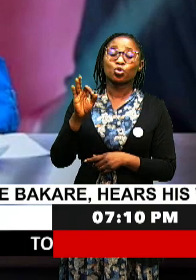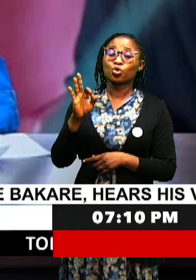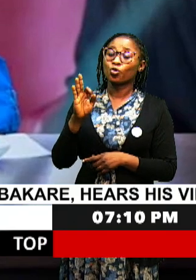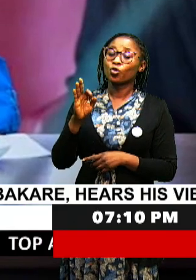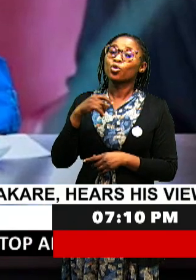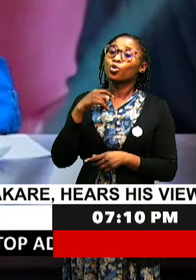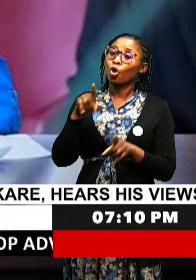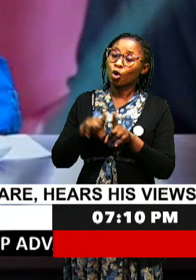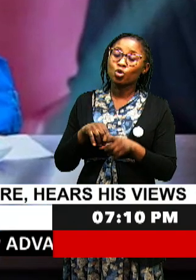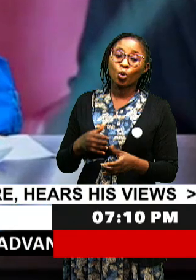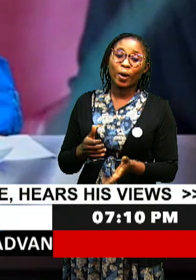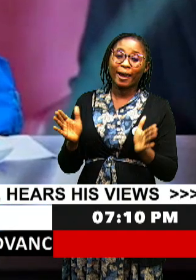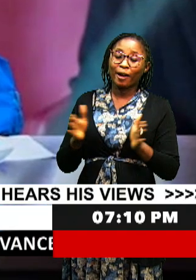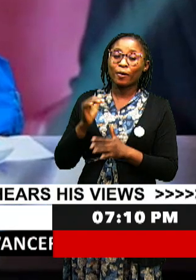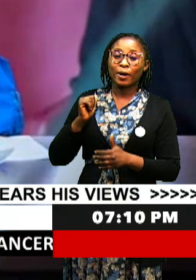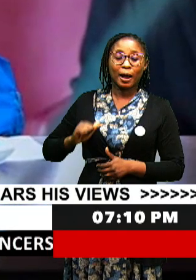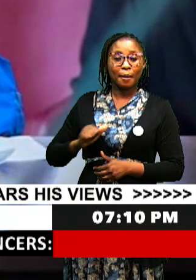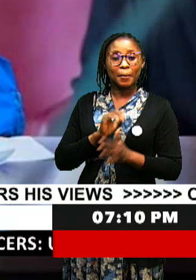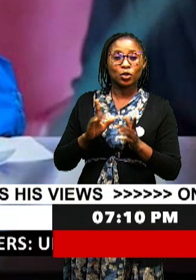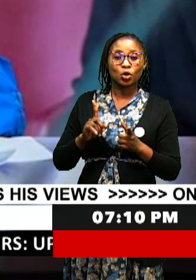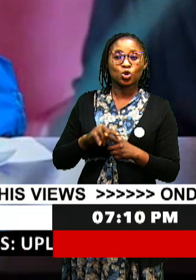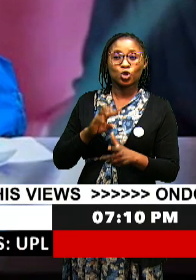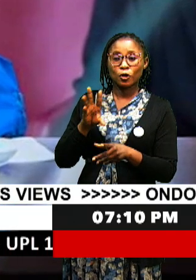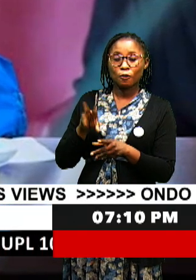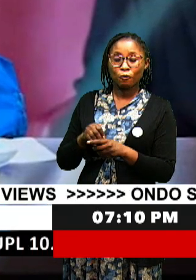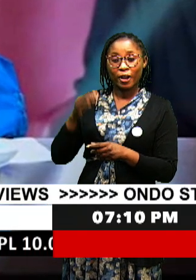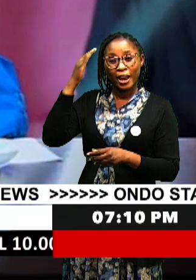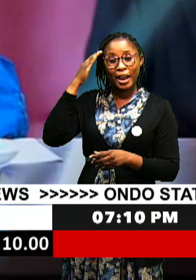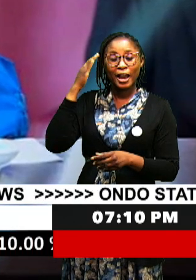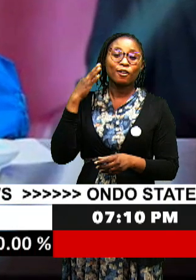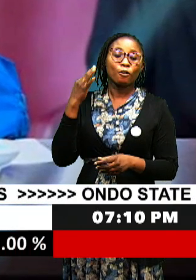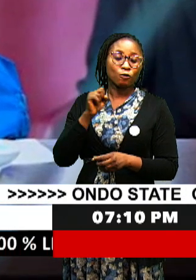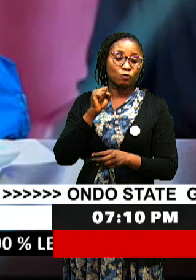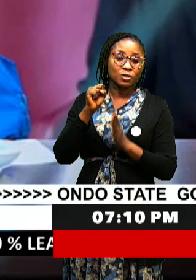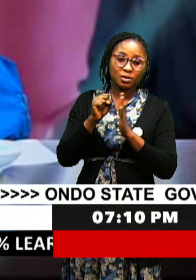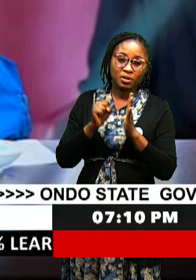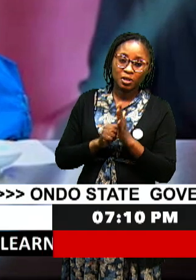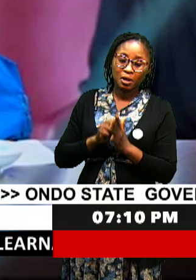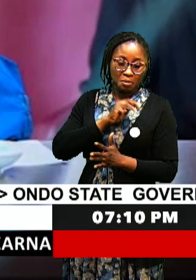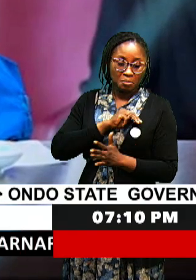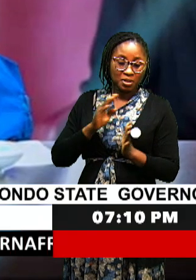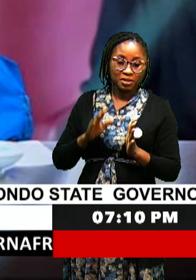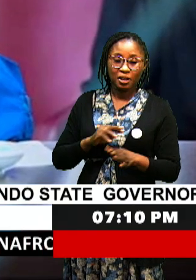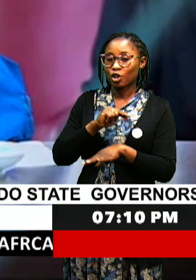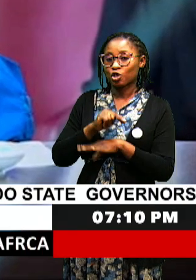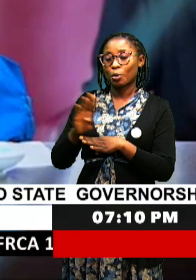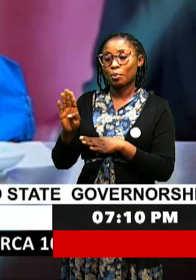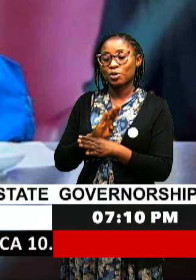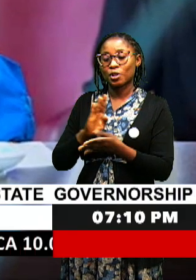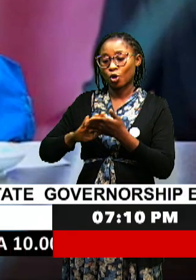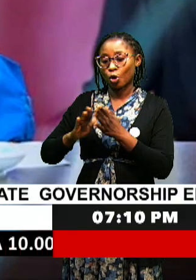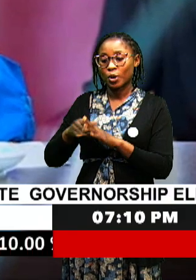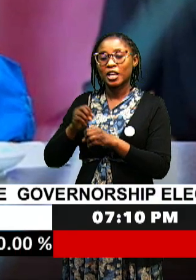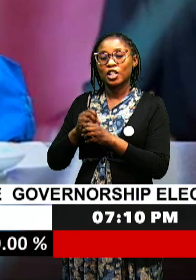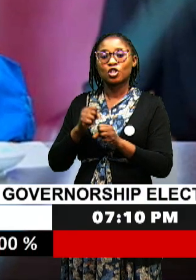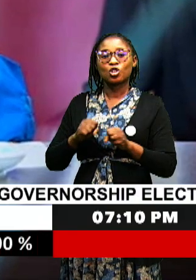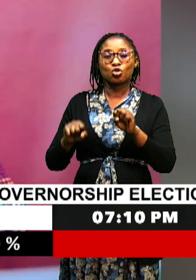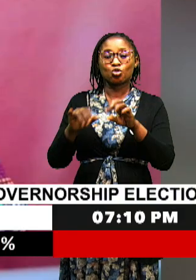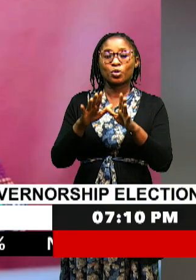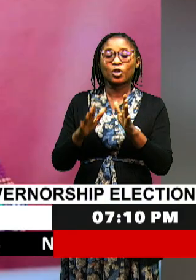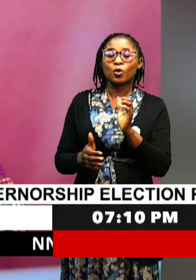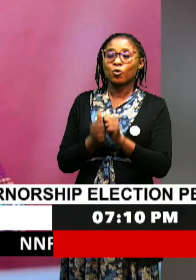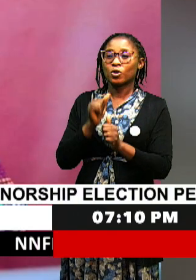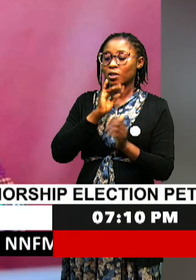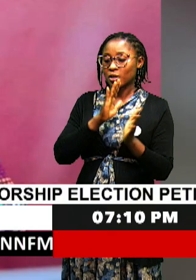urged ambassadors to involve their heads of state, ministers, and national business communities in the summit, which is slated